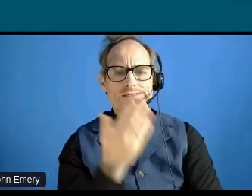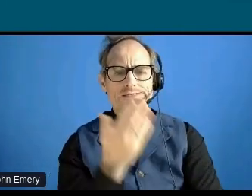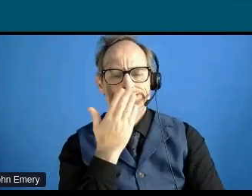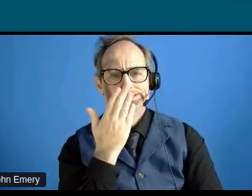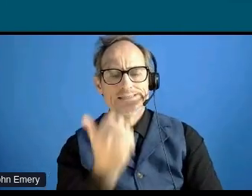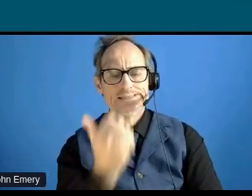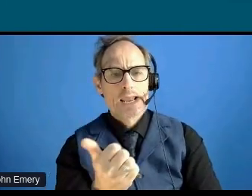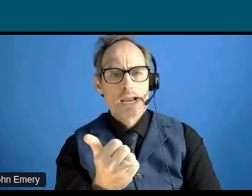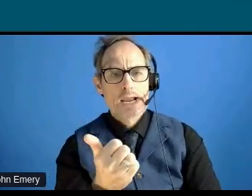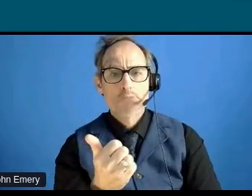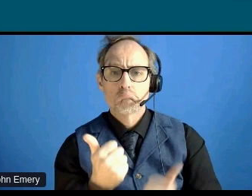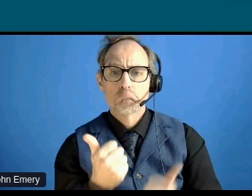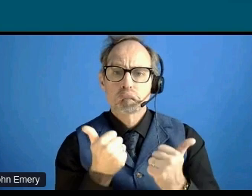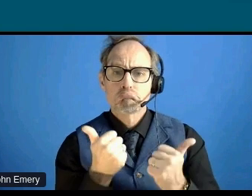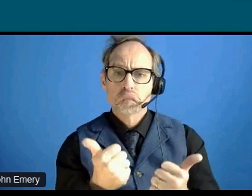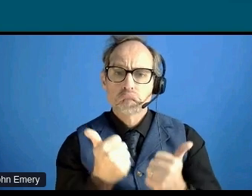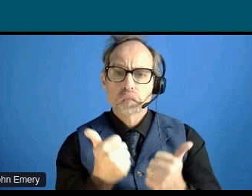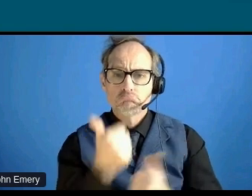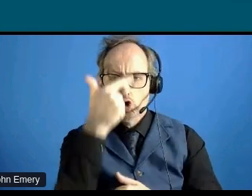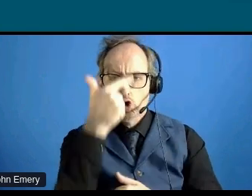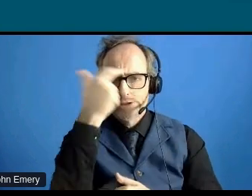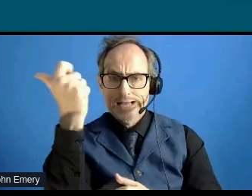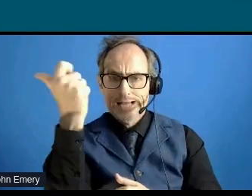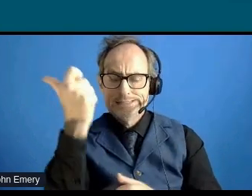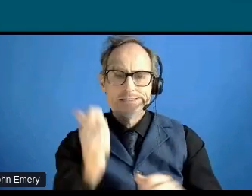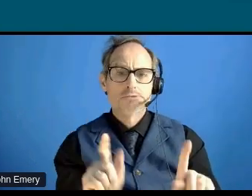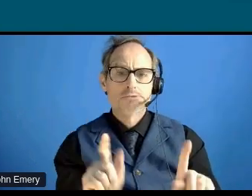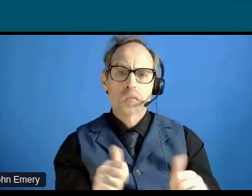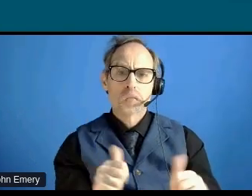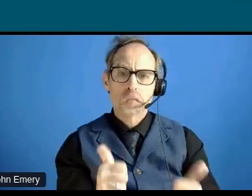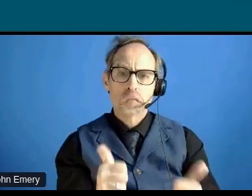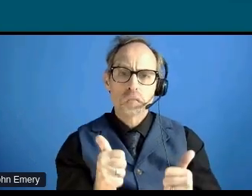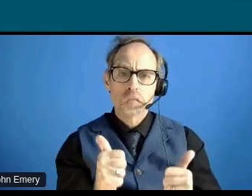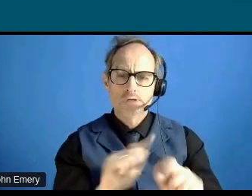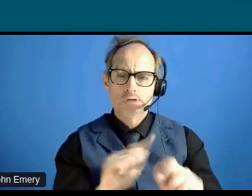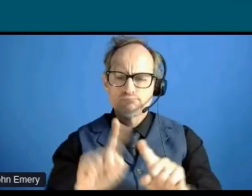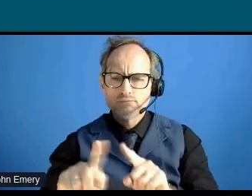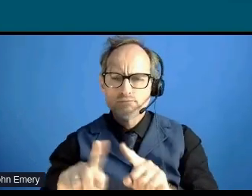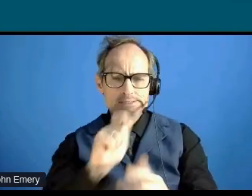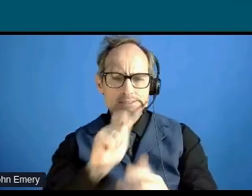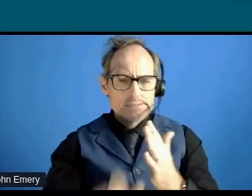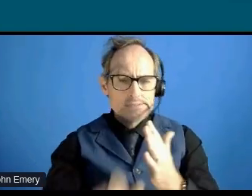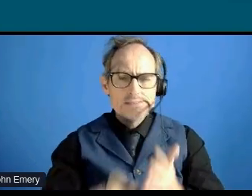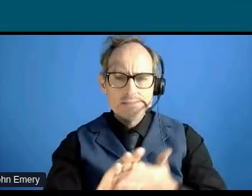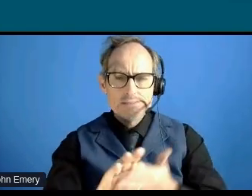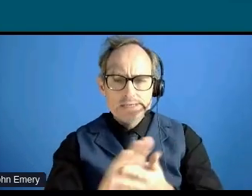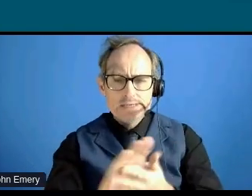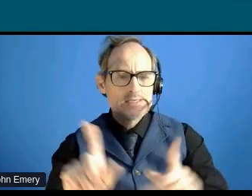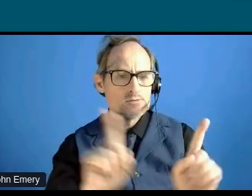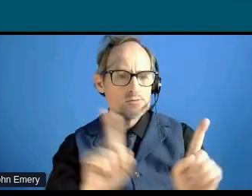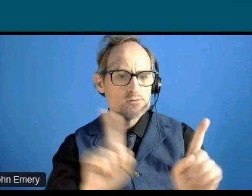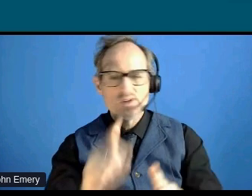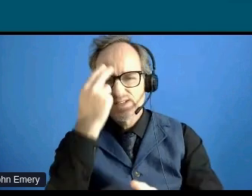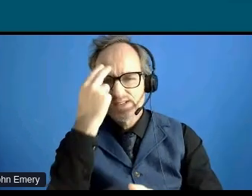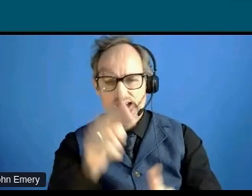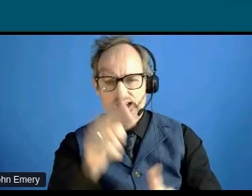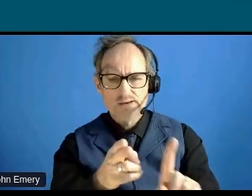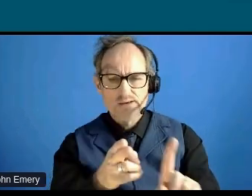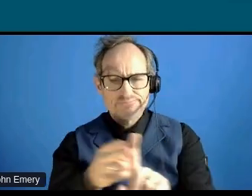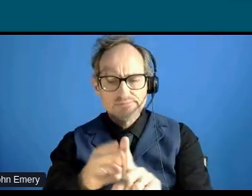have a good understanding of what the different disabilities were, what they meant in practice, and